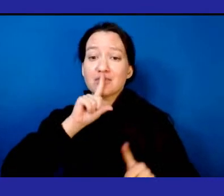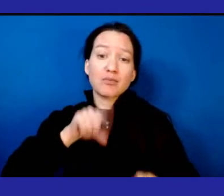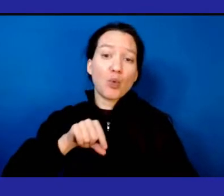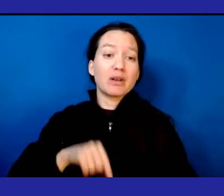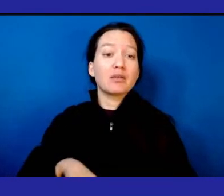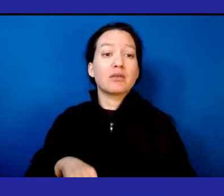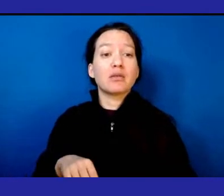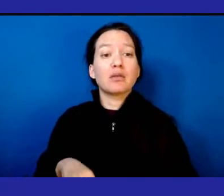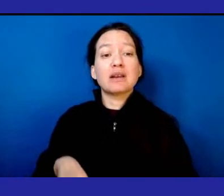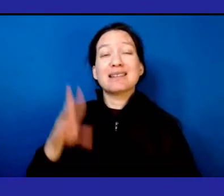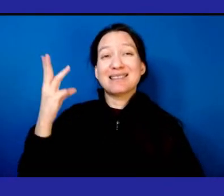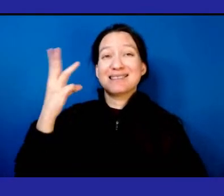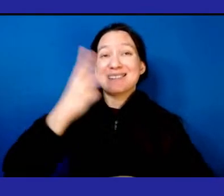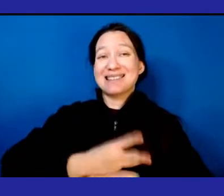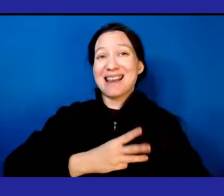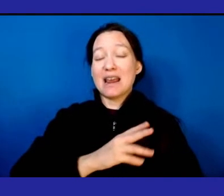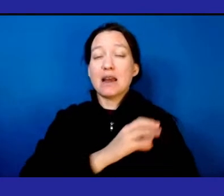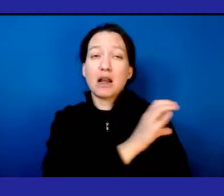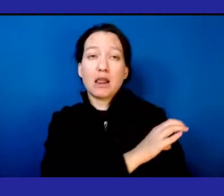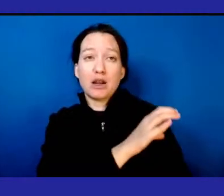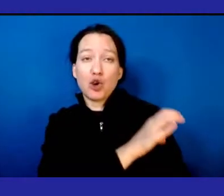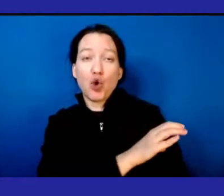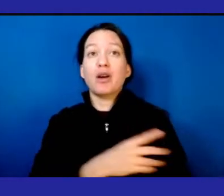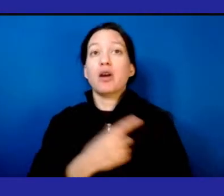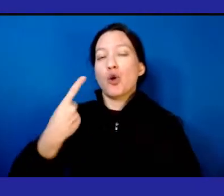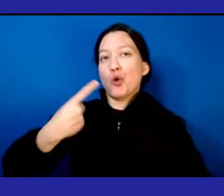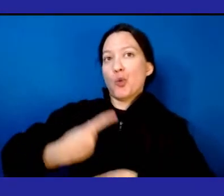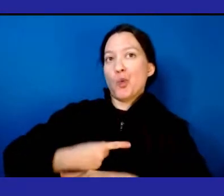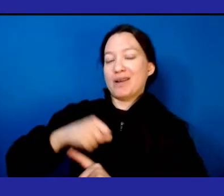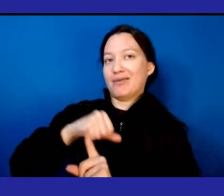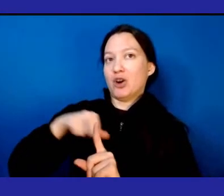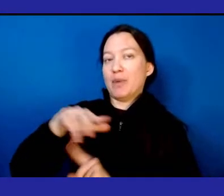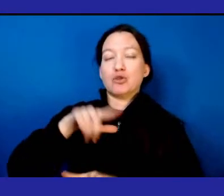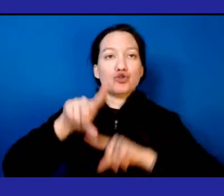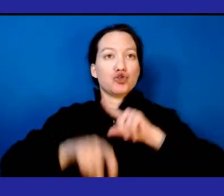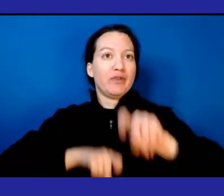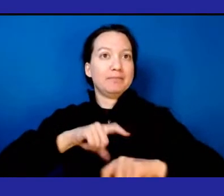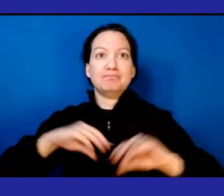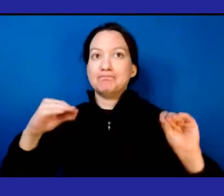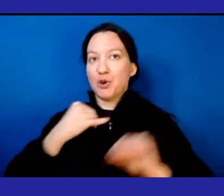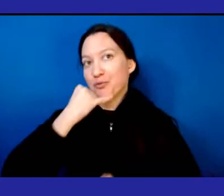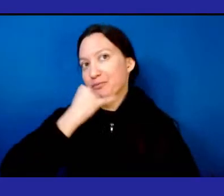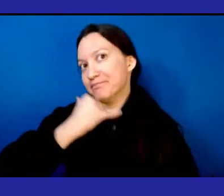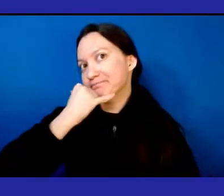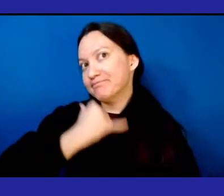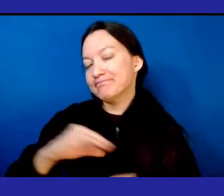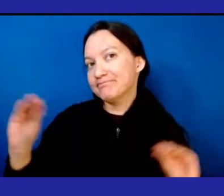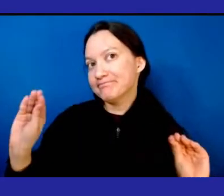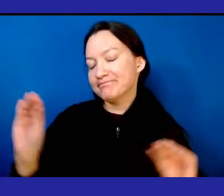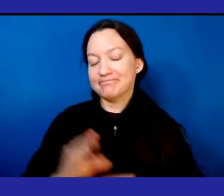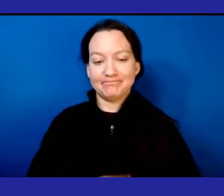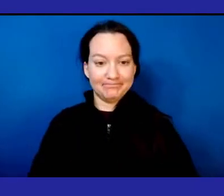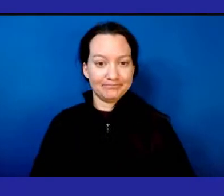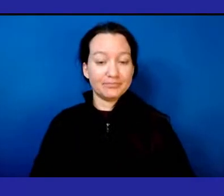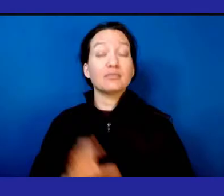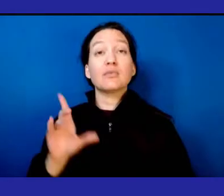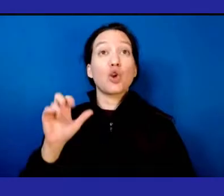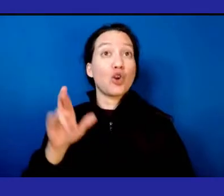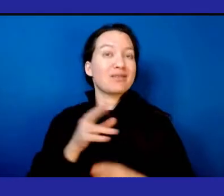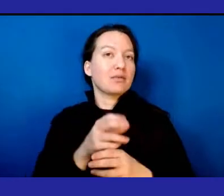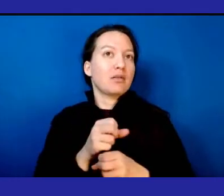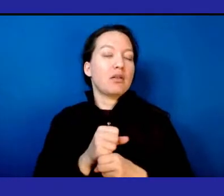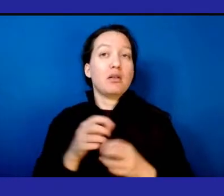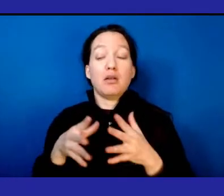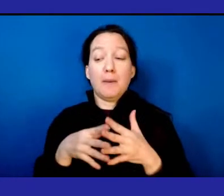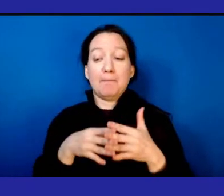and 1-day environmental surveys produced no deficiencies. Carter received the